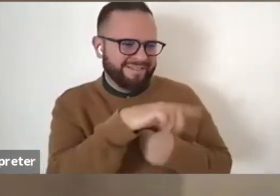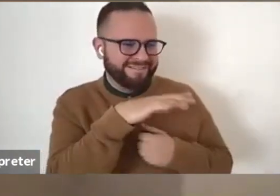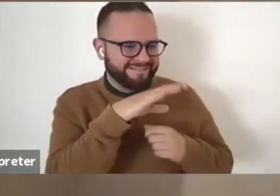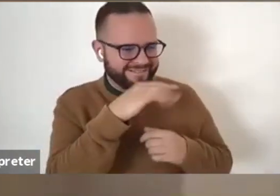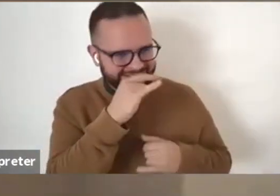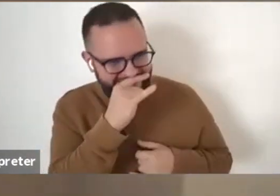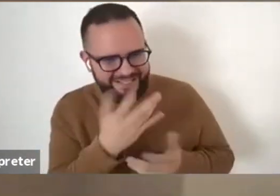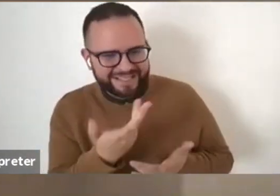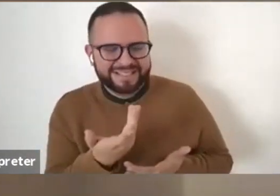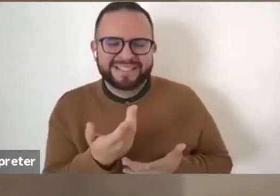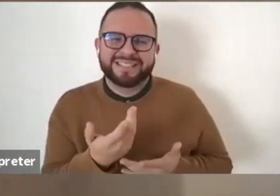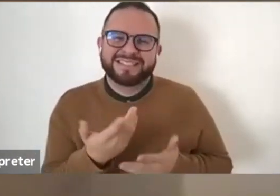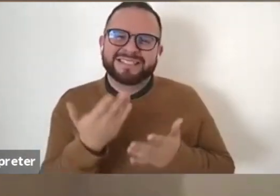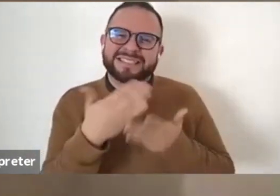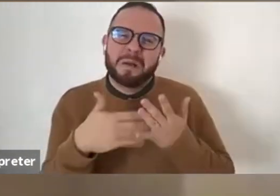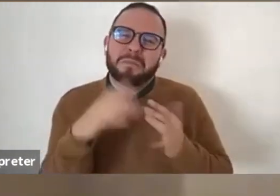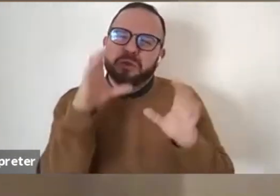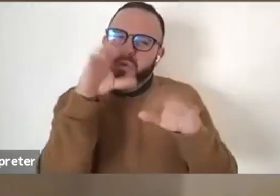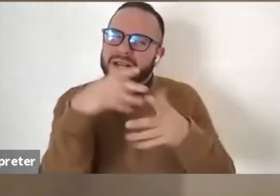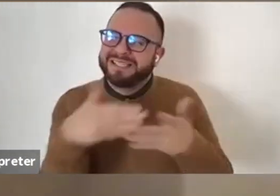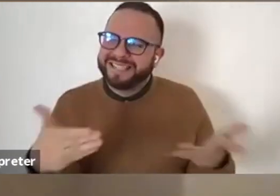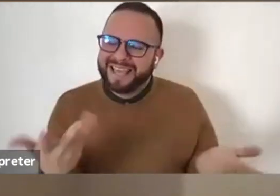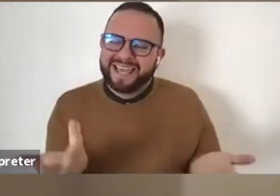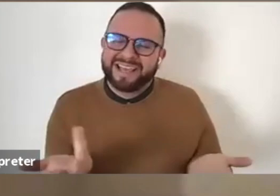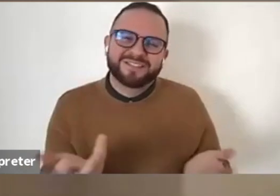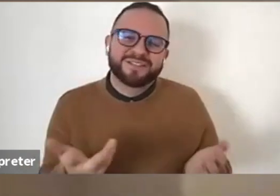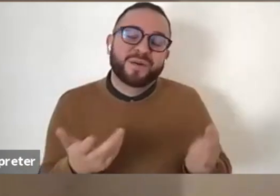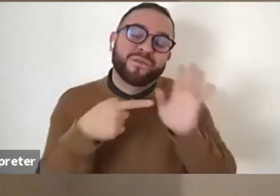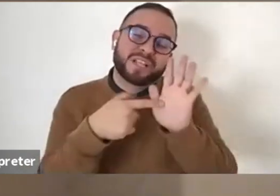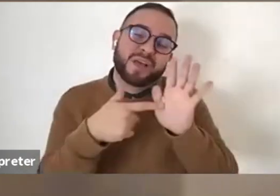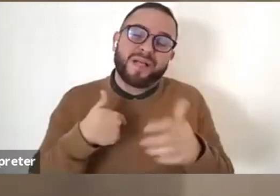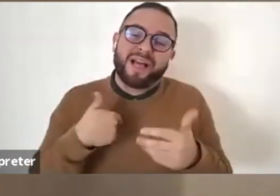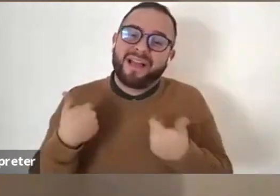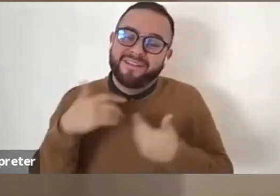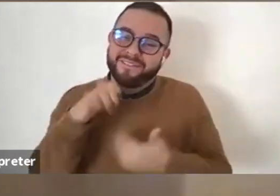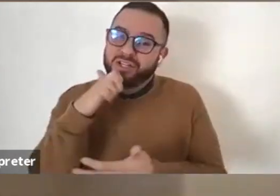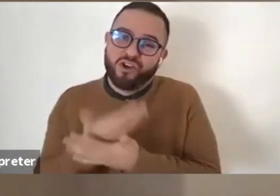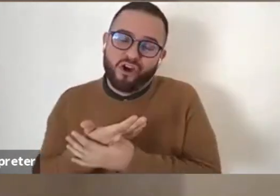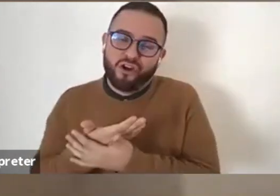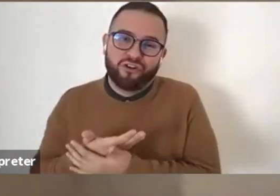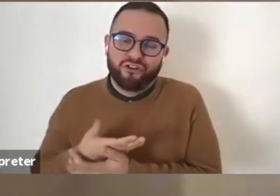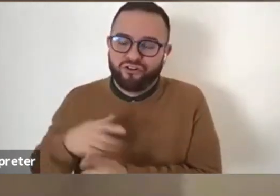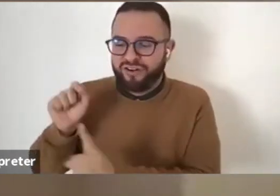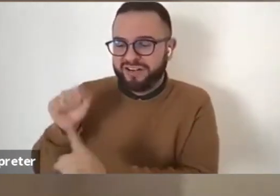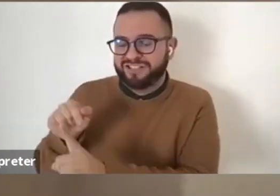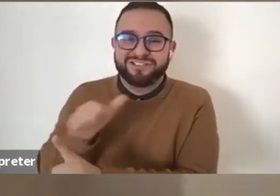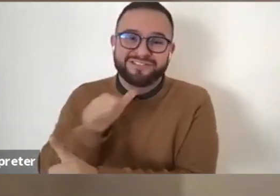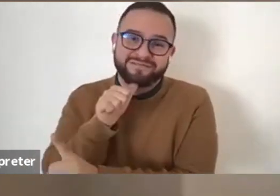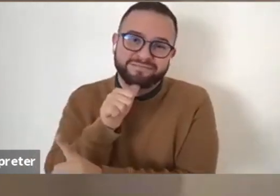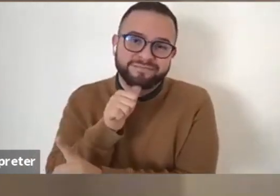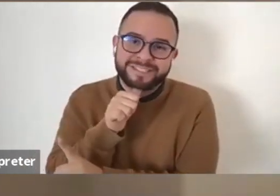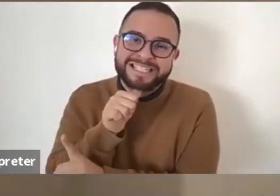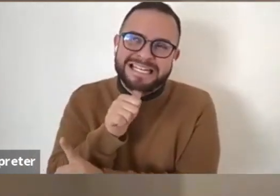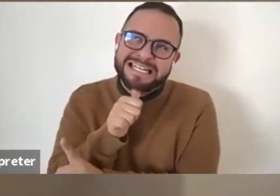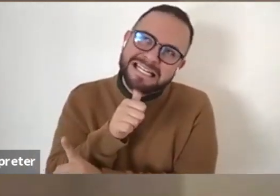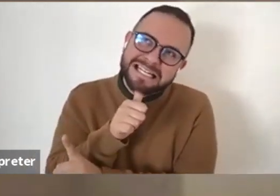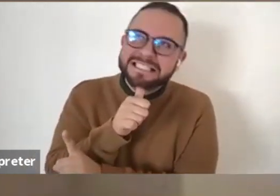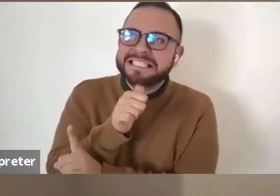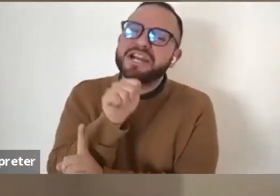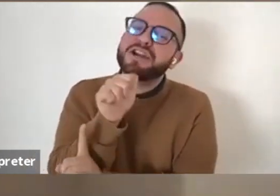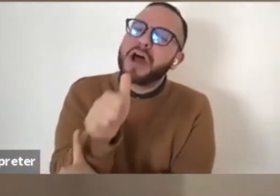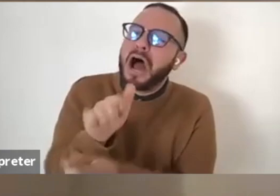example, I have a daughter who is very, how to say it, not nice. I love her, but she's